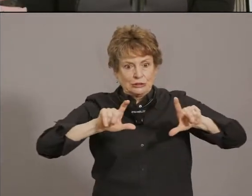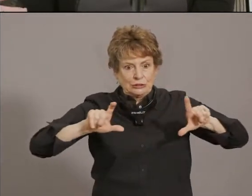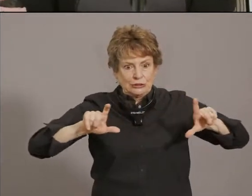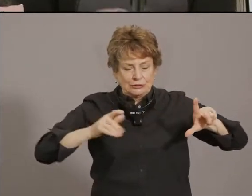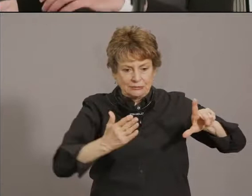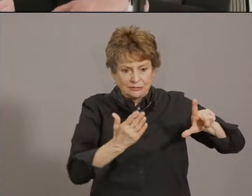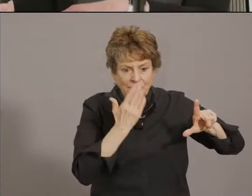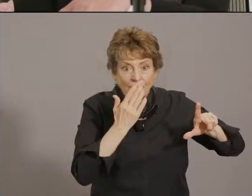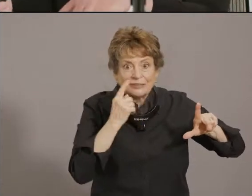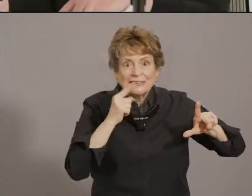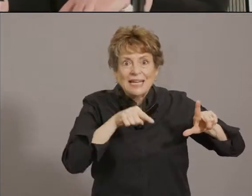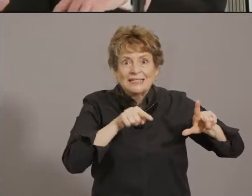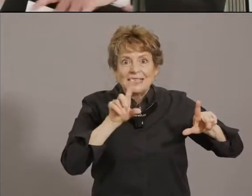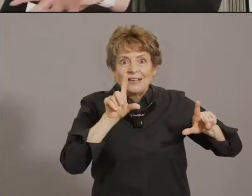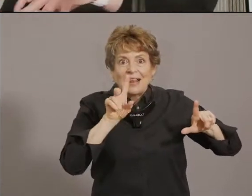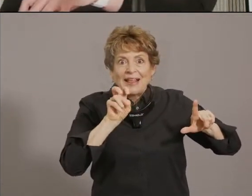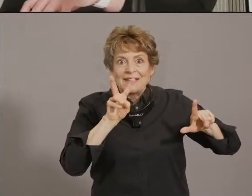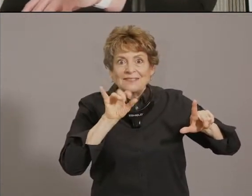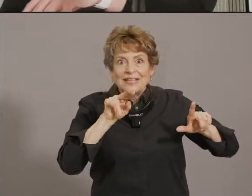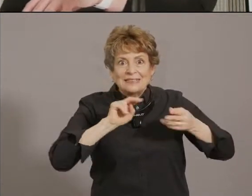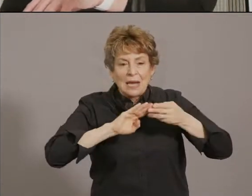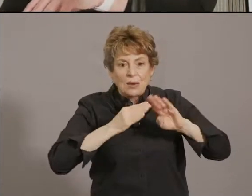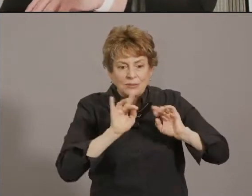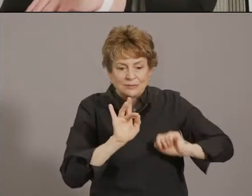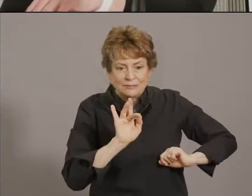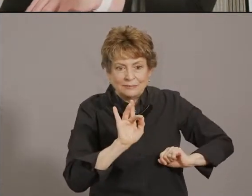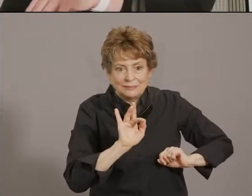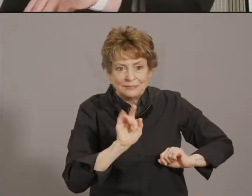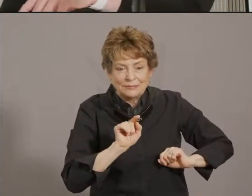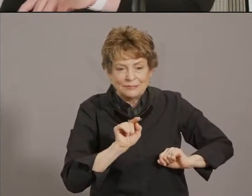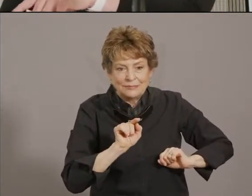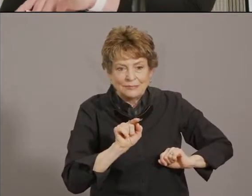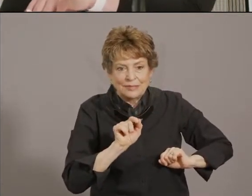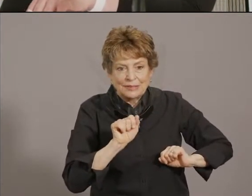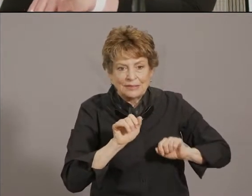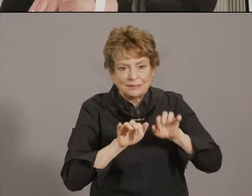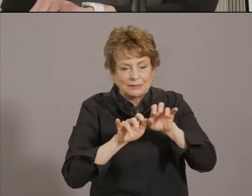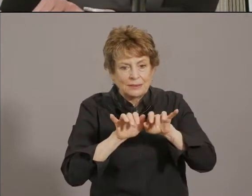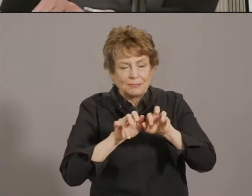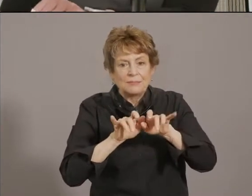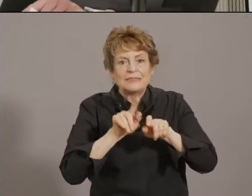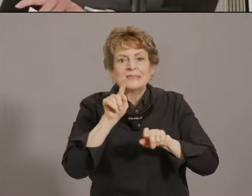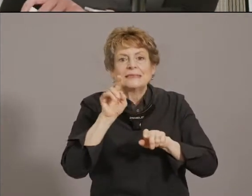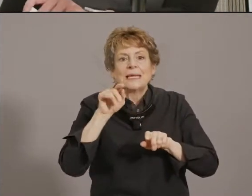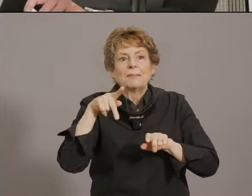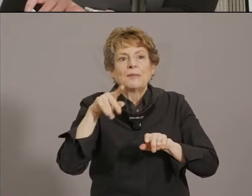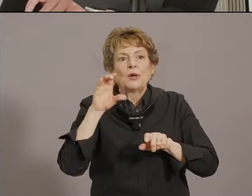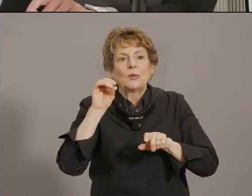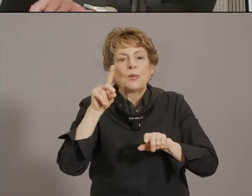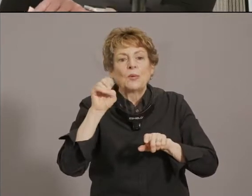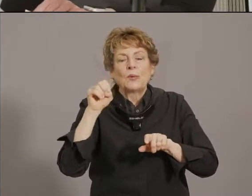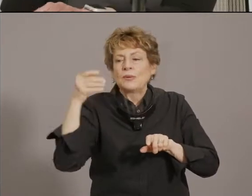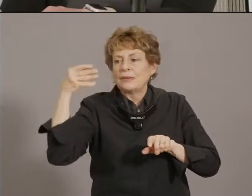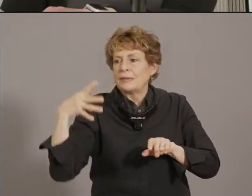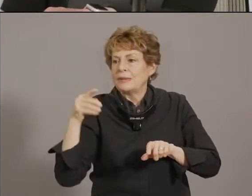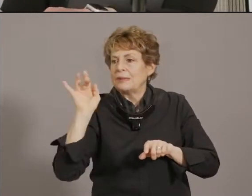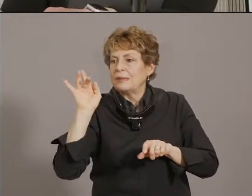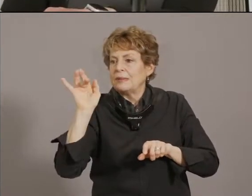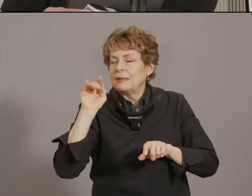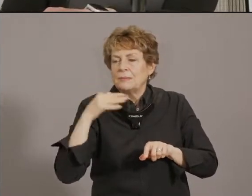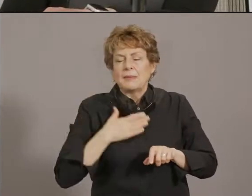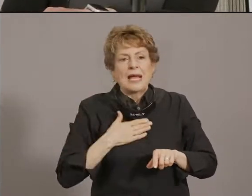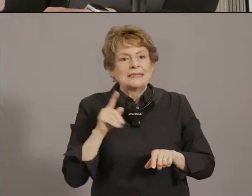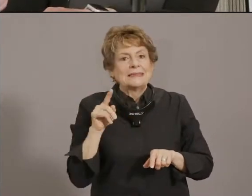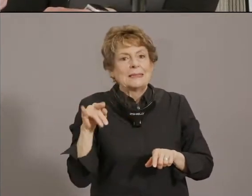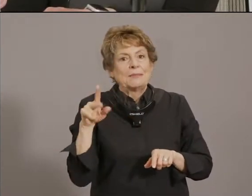those pharmacies that are those locations that are very close. When you identify a location,